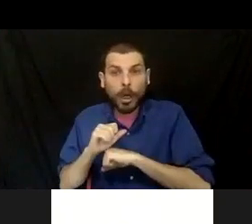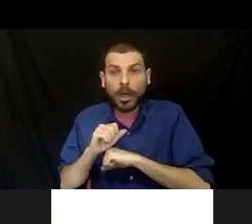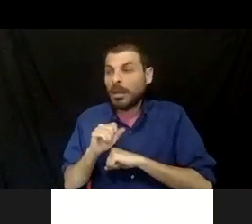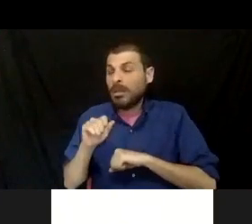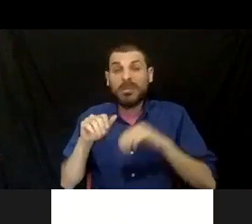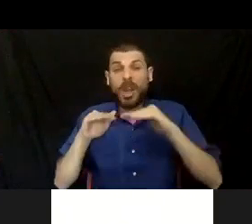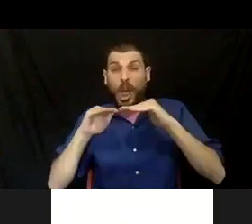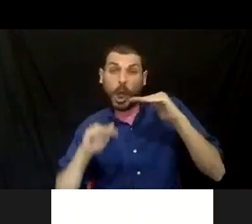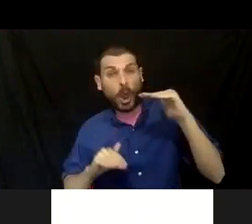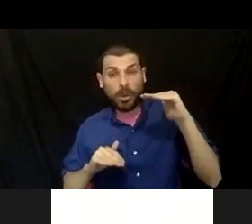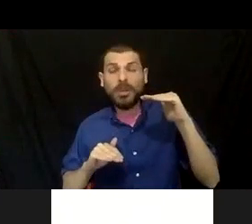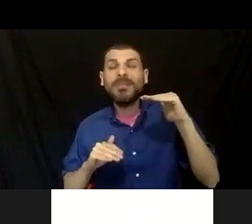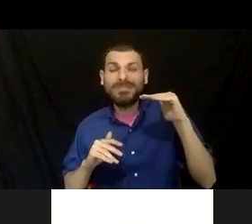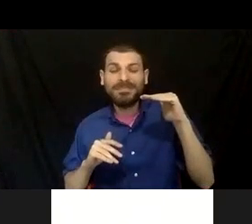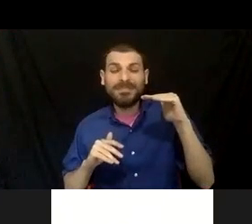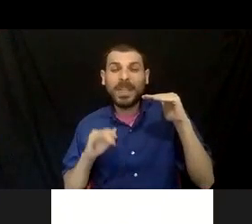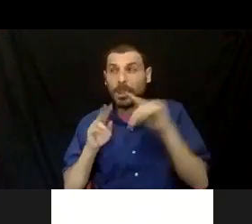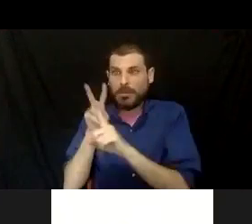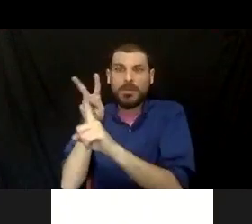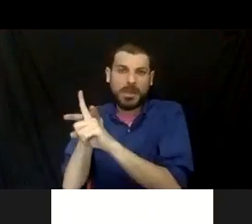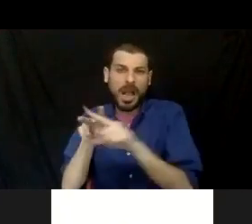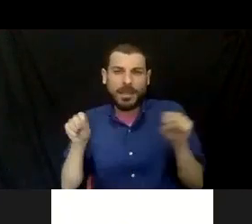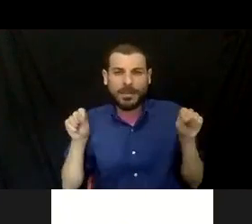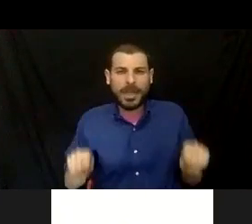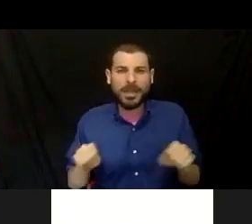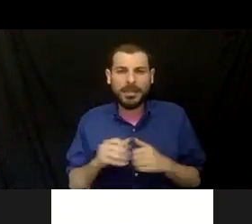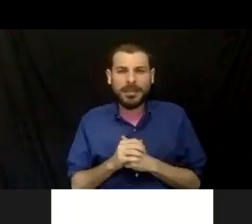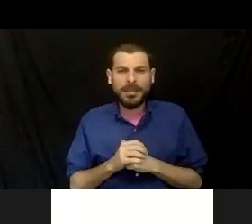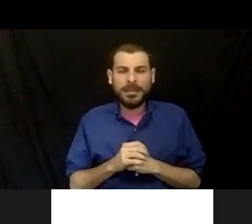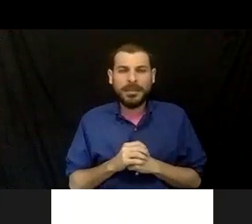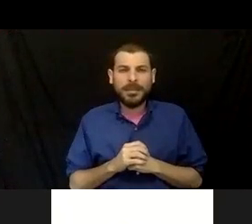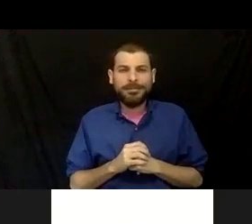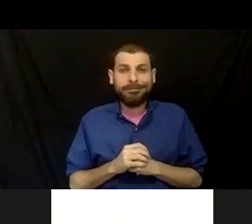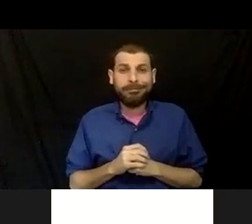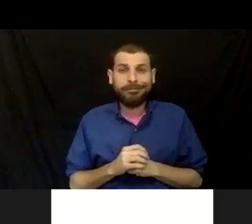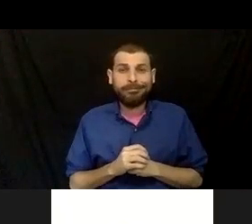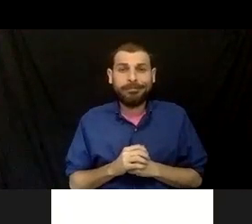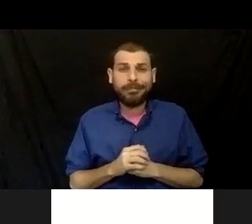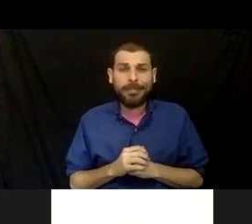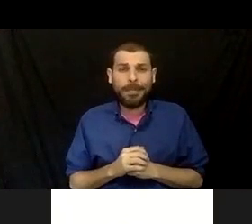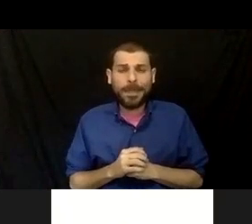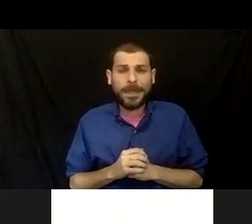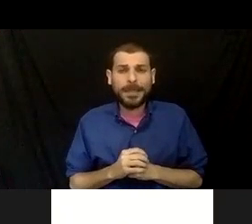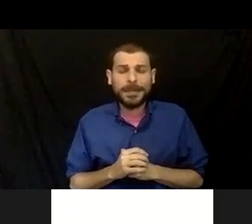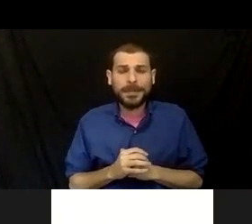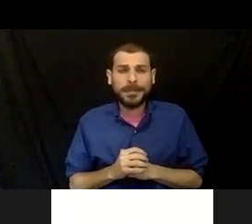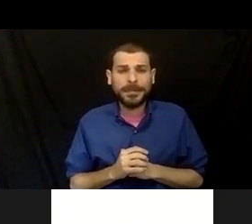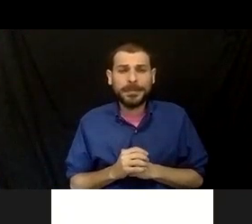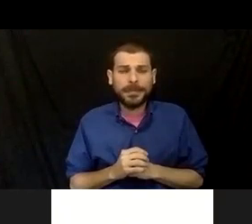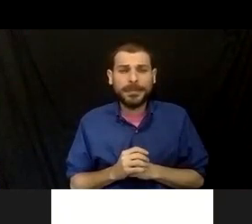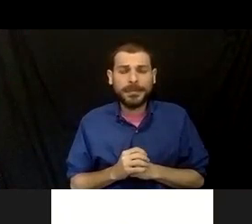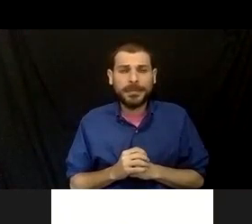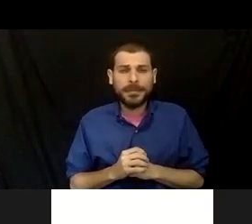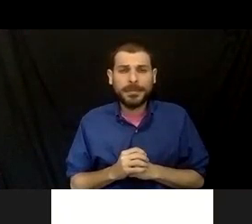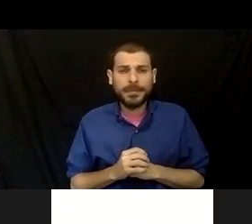eligible. So a lot of kinds of employment are exempt from UI, traditionally like